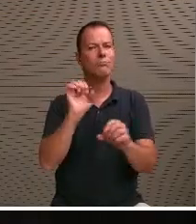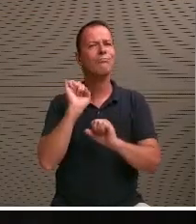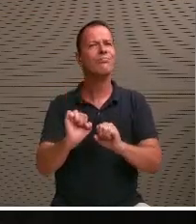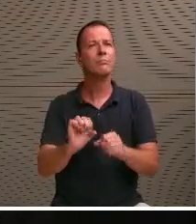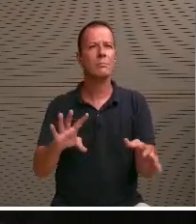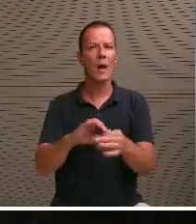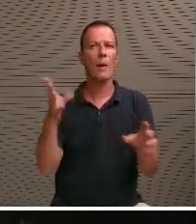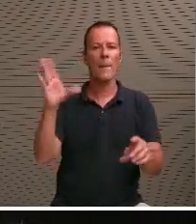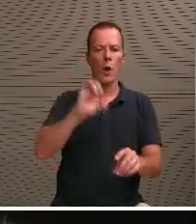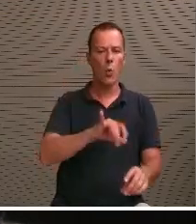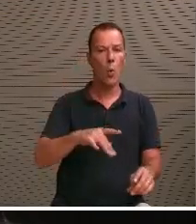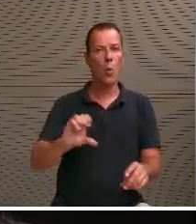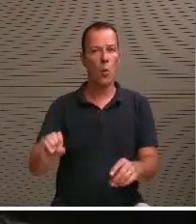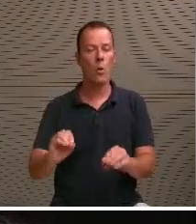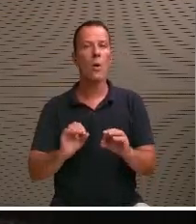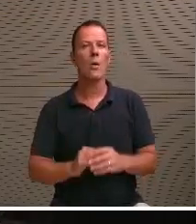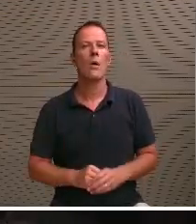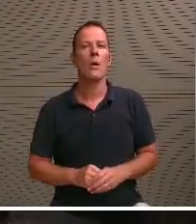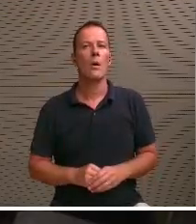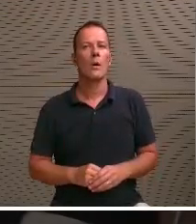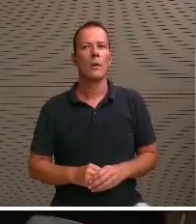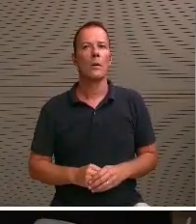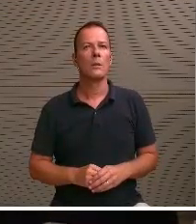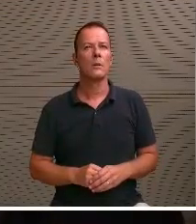so it's from Congo,